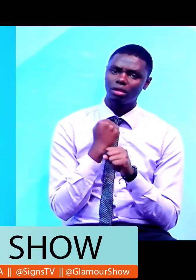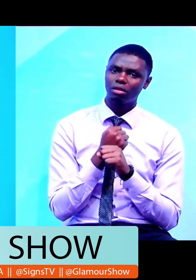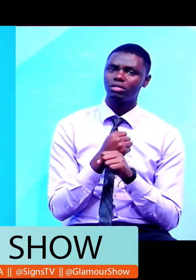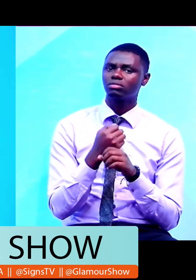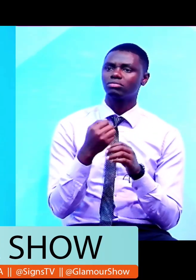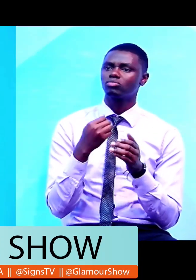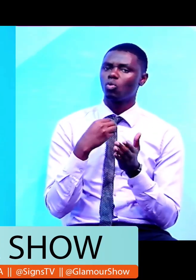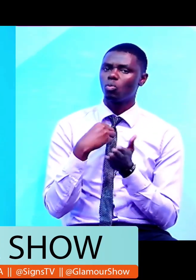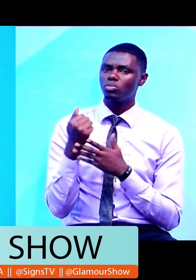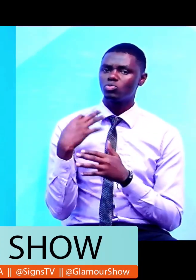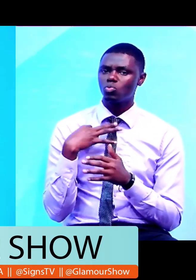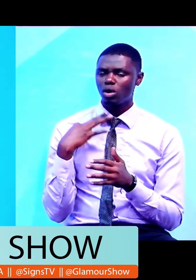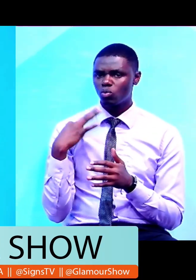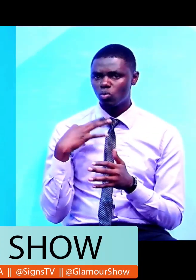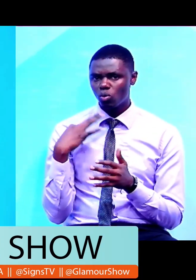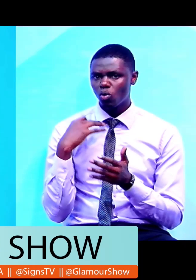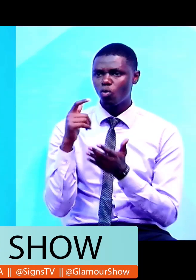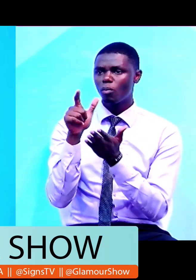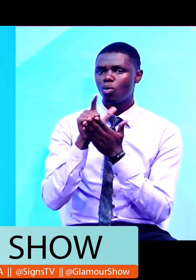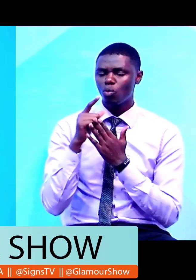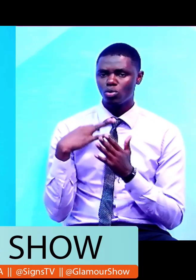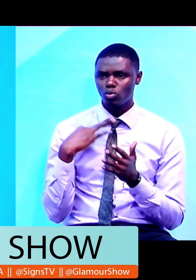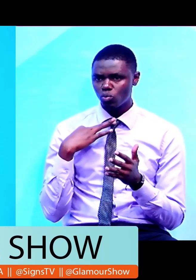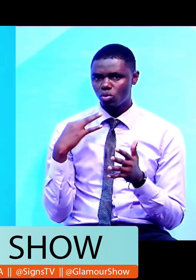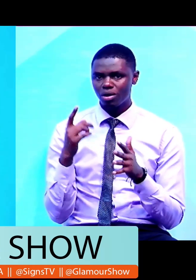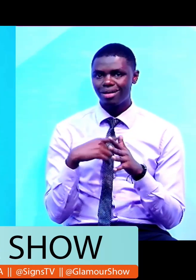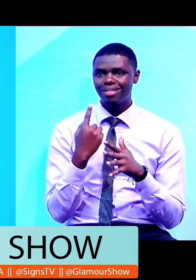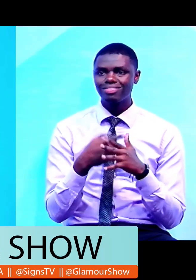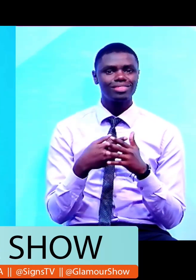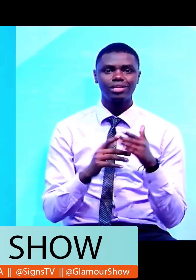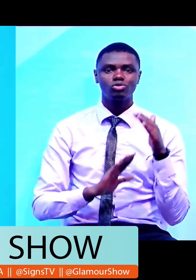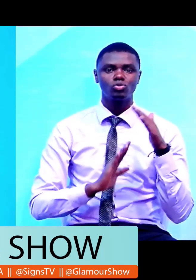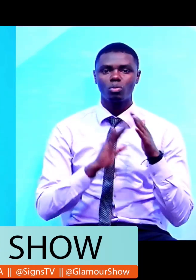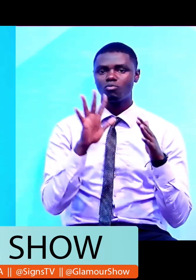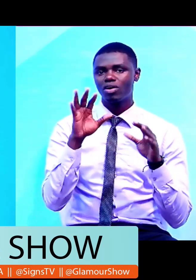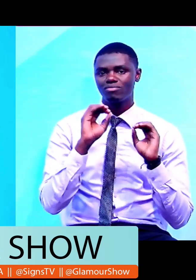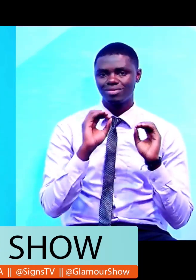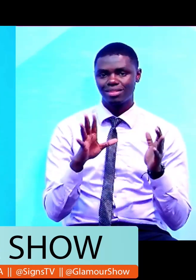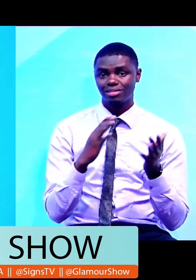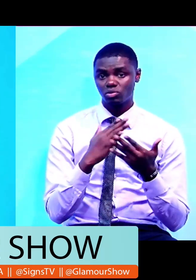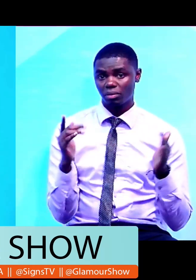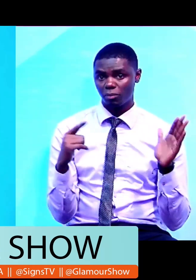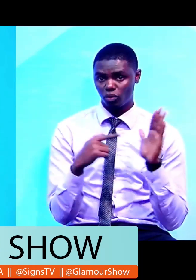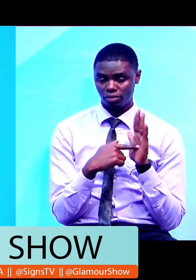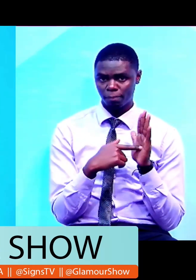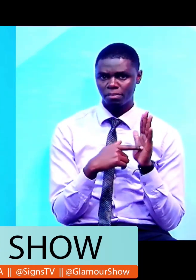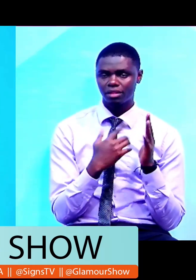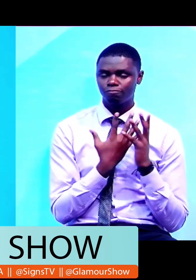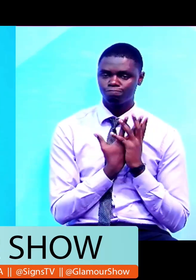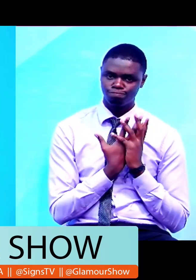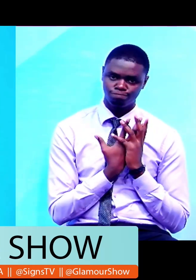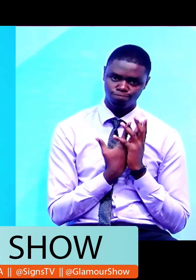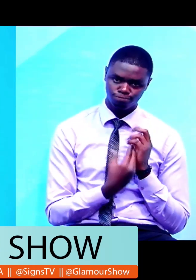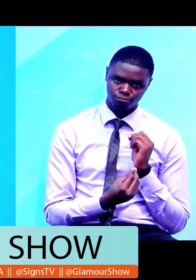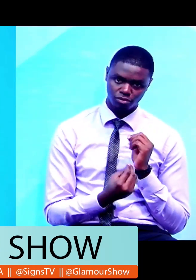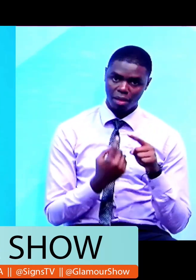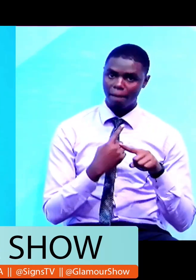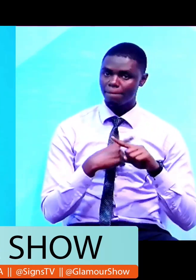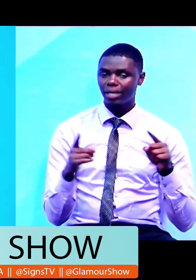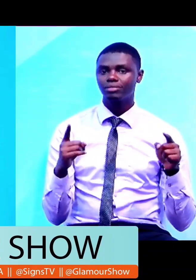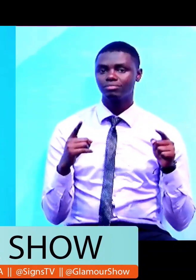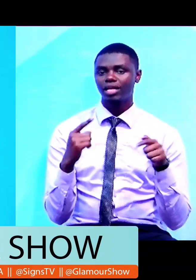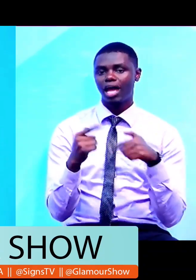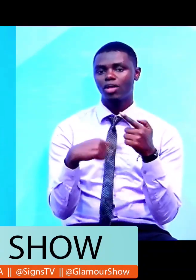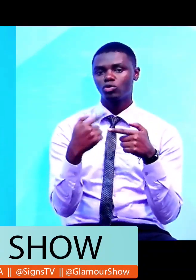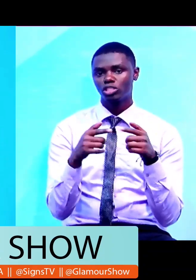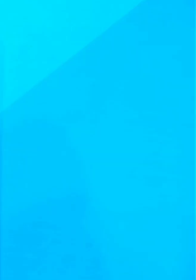outfits, and you're not even in the top 5. So at some point it was discouraging, but I kept on pushing